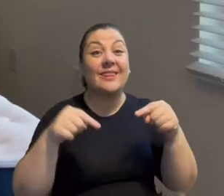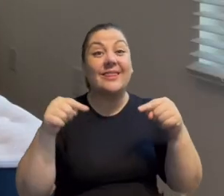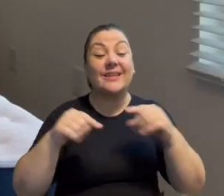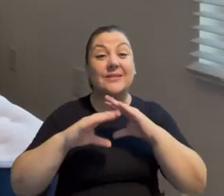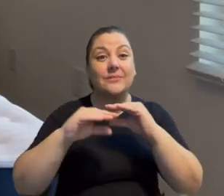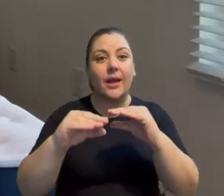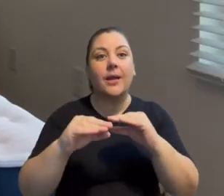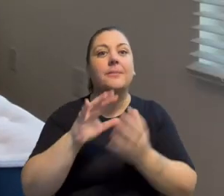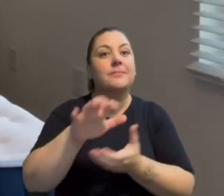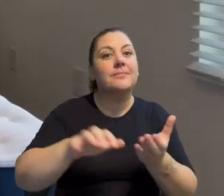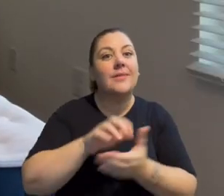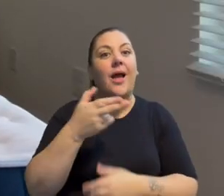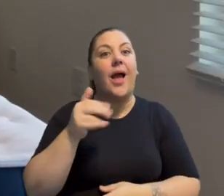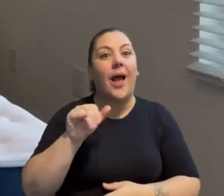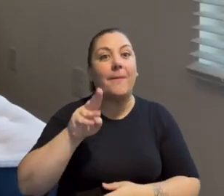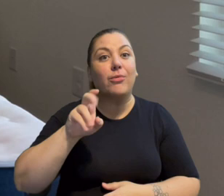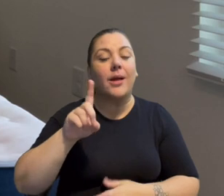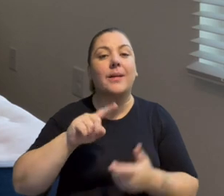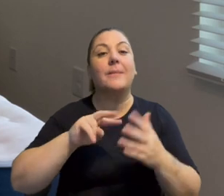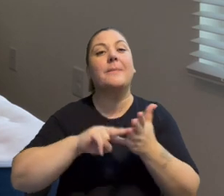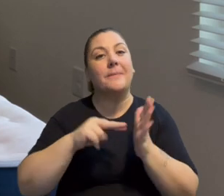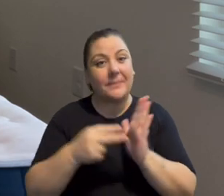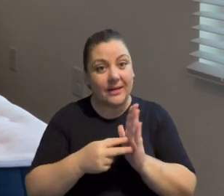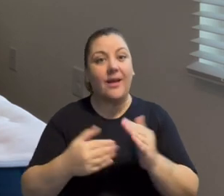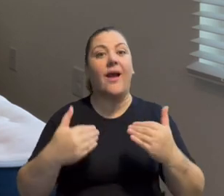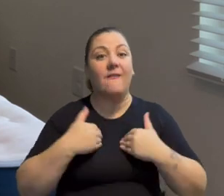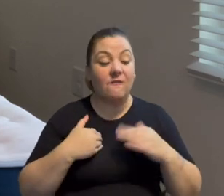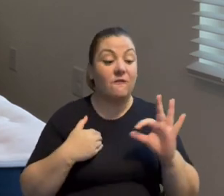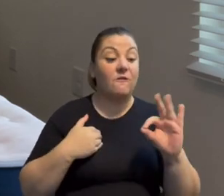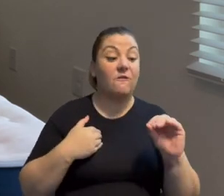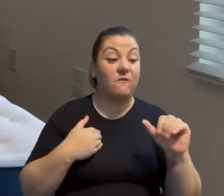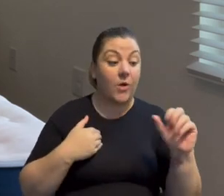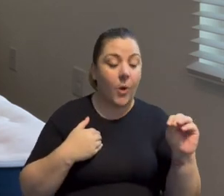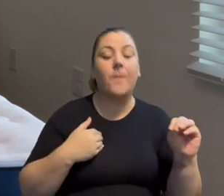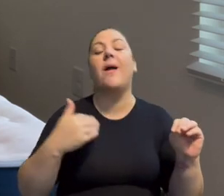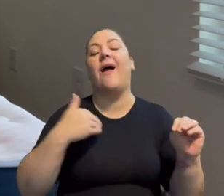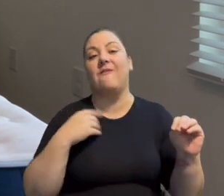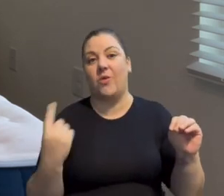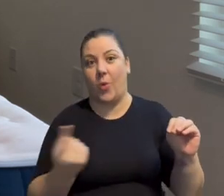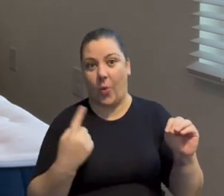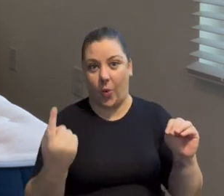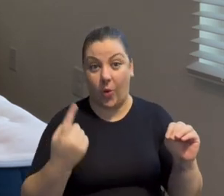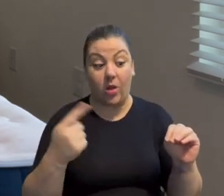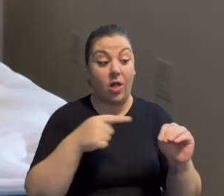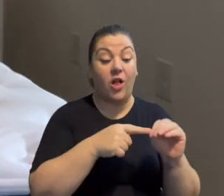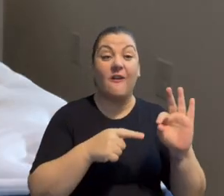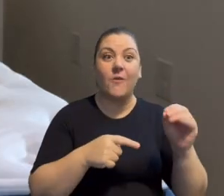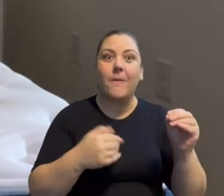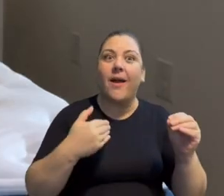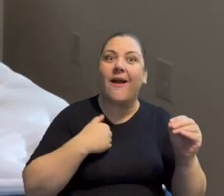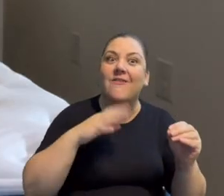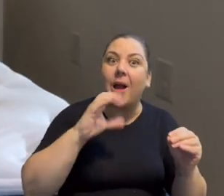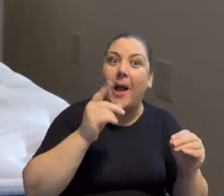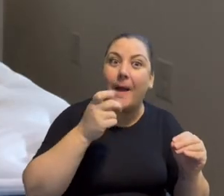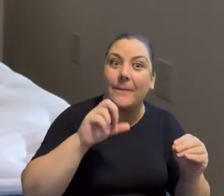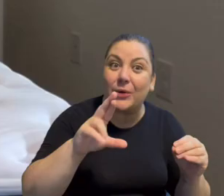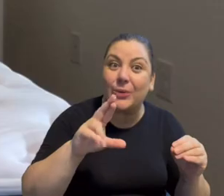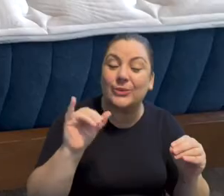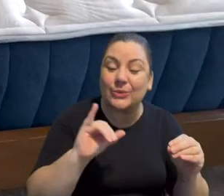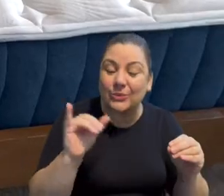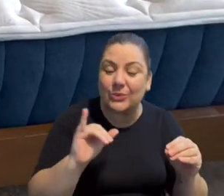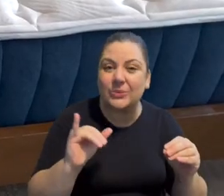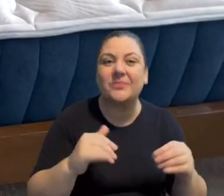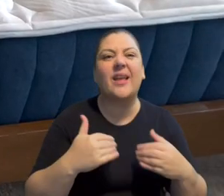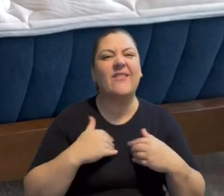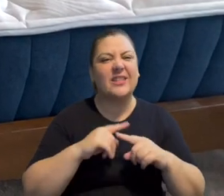a hybrid mattress, so it's got coils. It also has foam that is infused with copper, and it features zoned